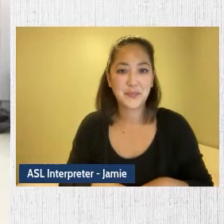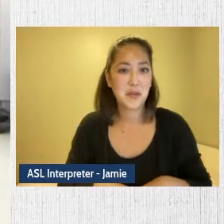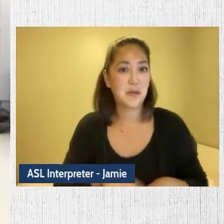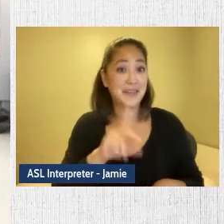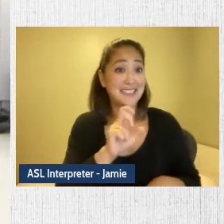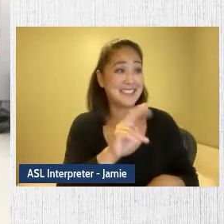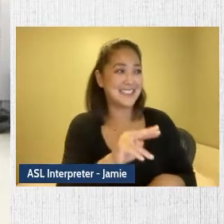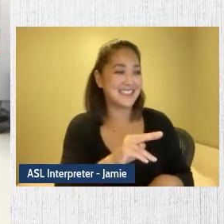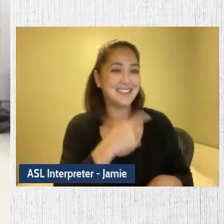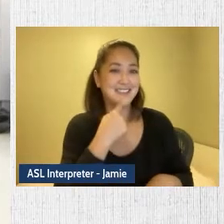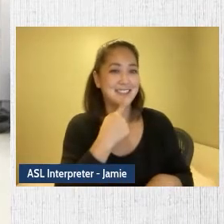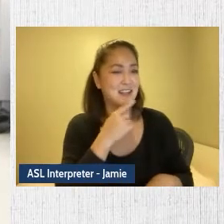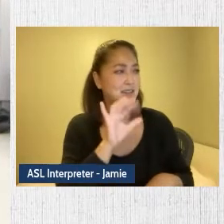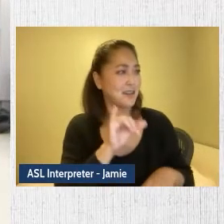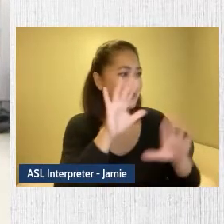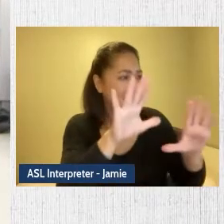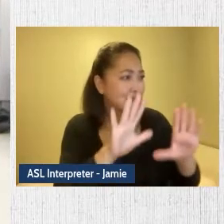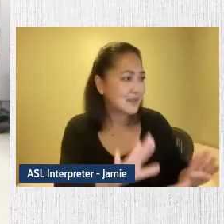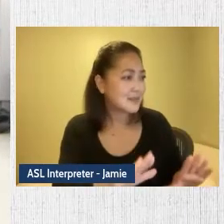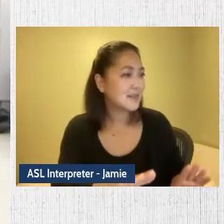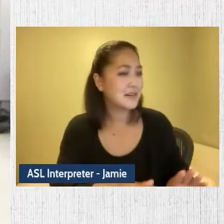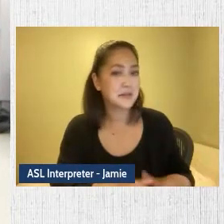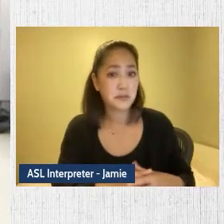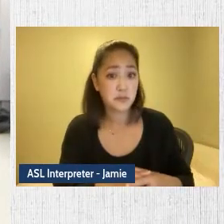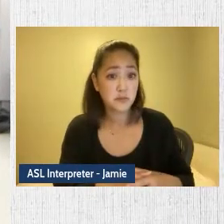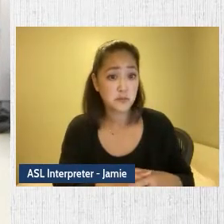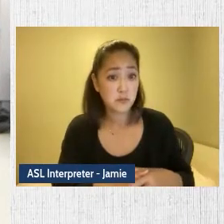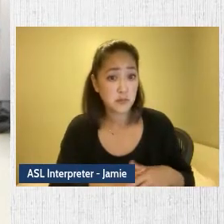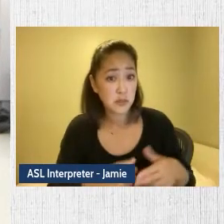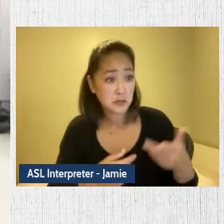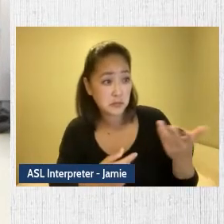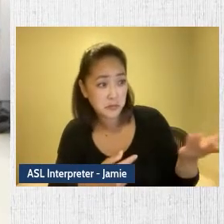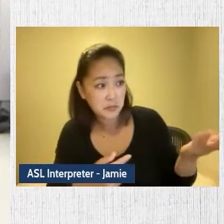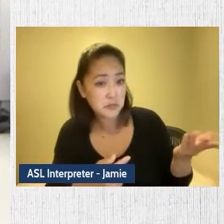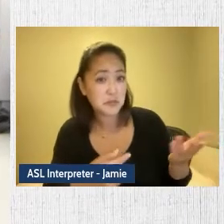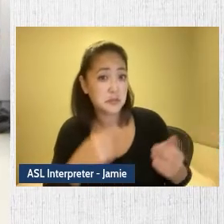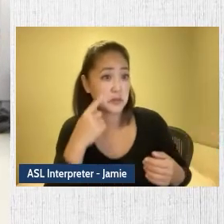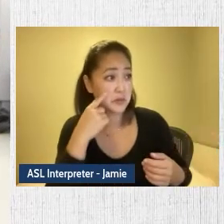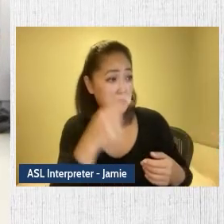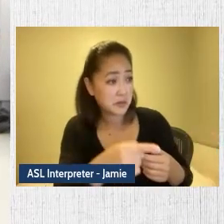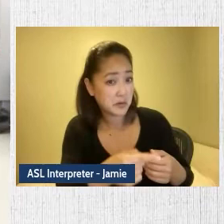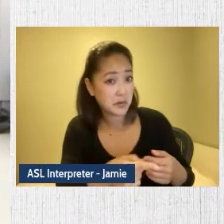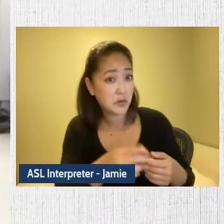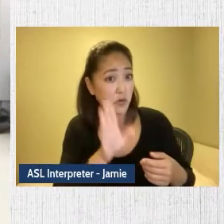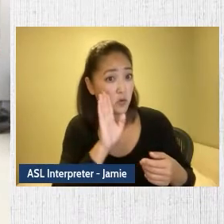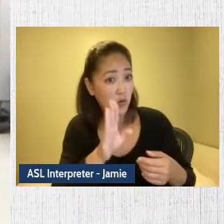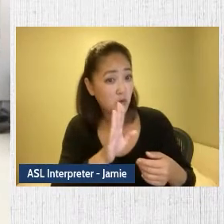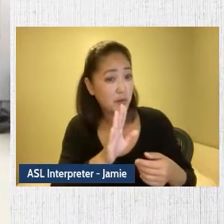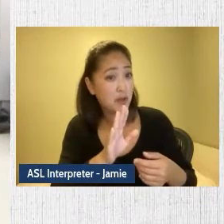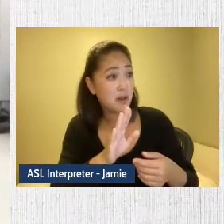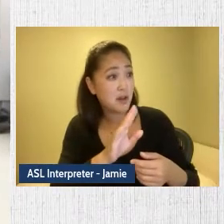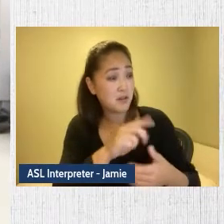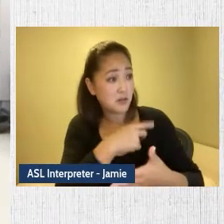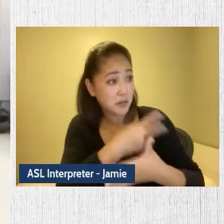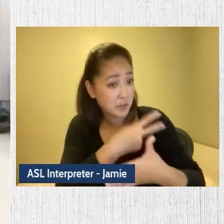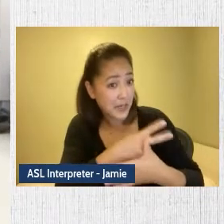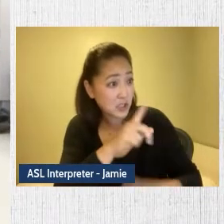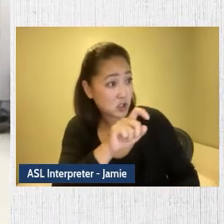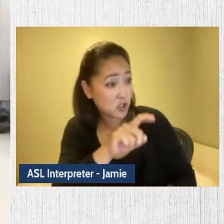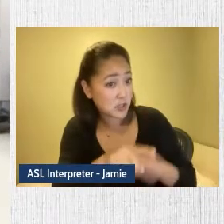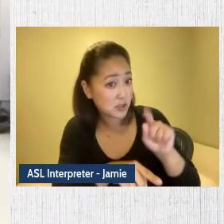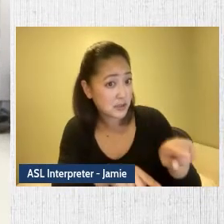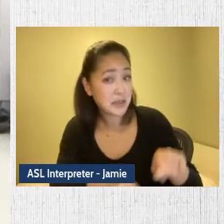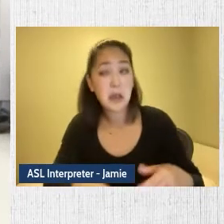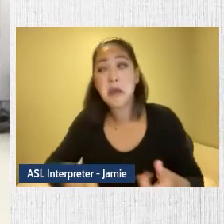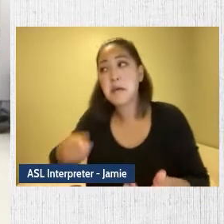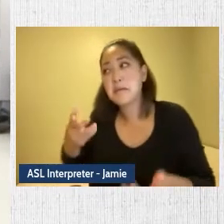exciting. Are you thinking about perhaps entertaining graduate school after this experience?